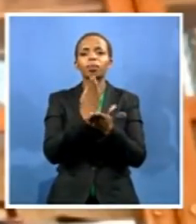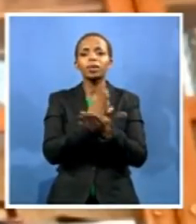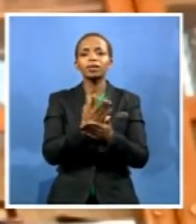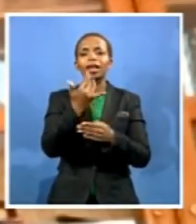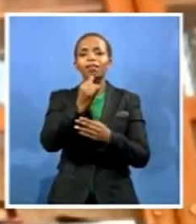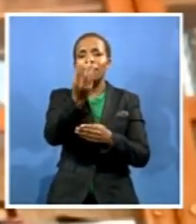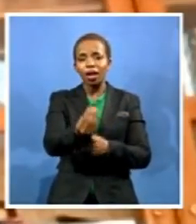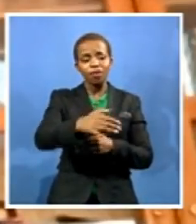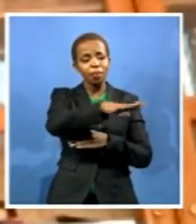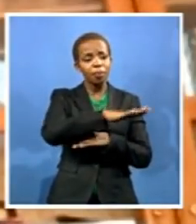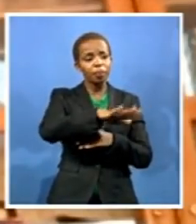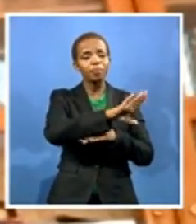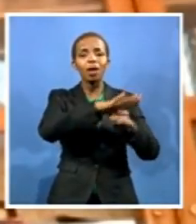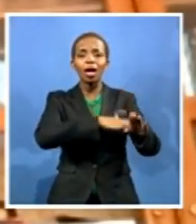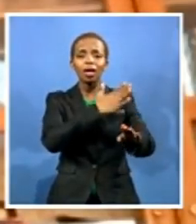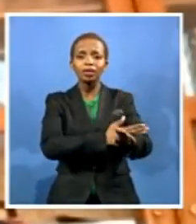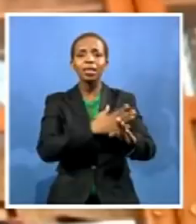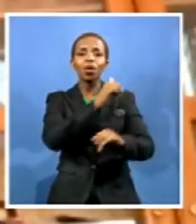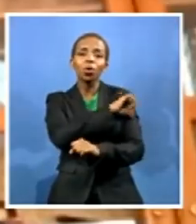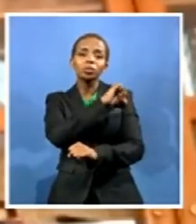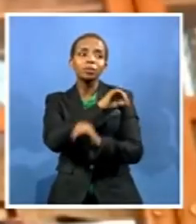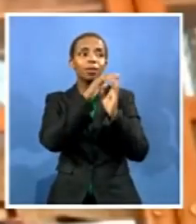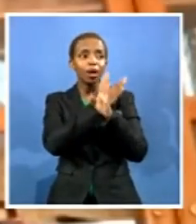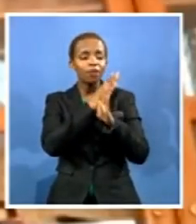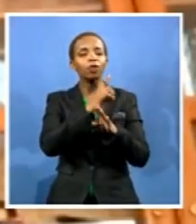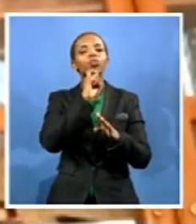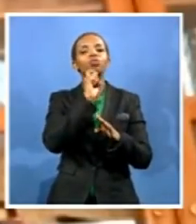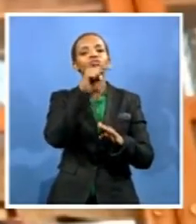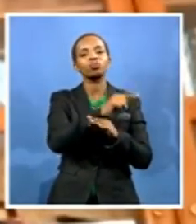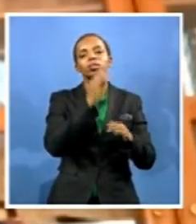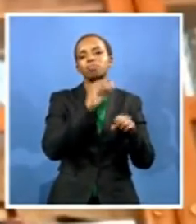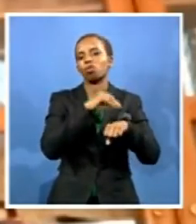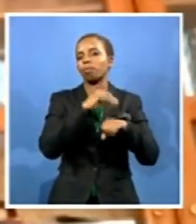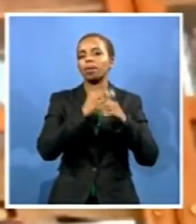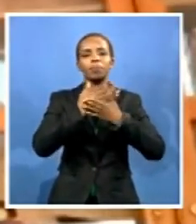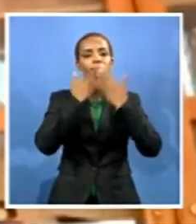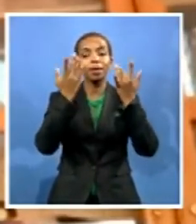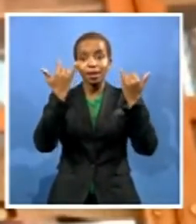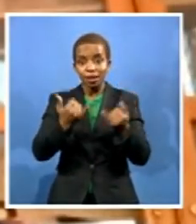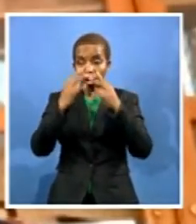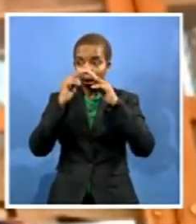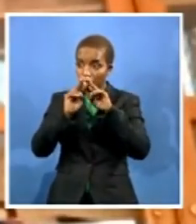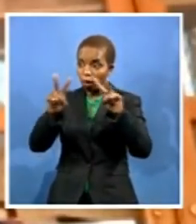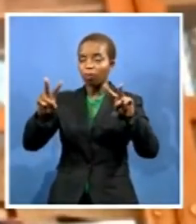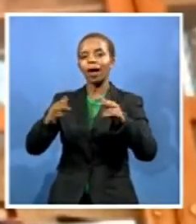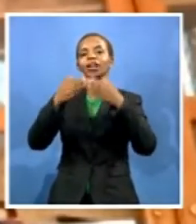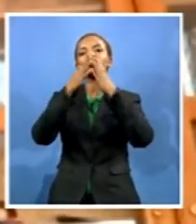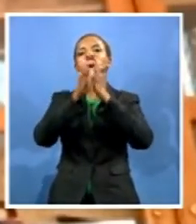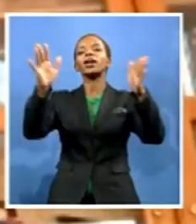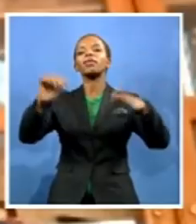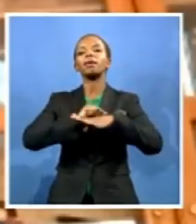at the discussion with the general practitioners to see that now that there's going to be a need for us to focus